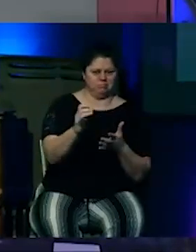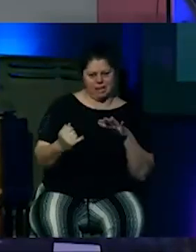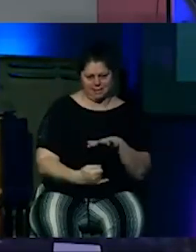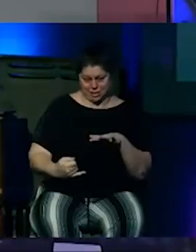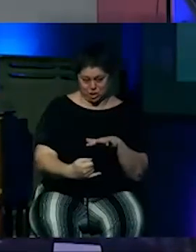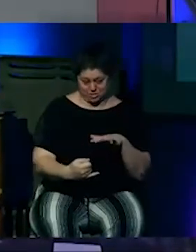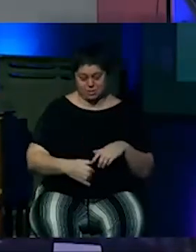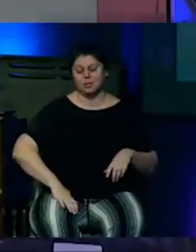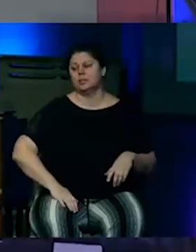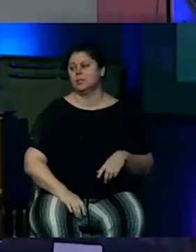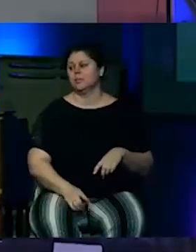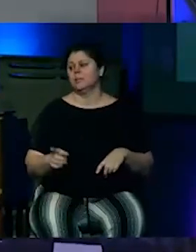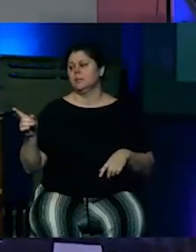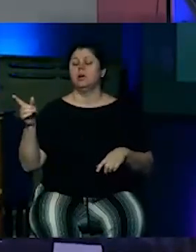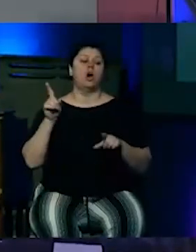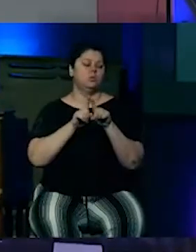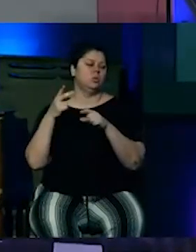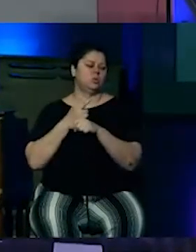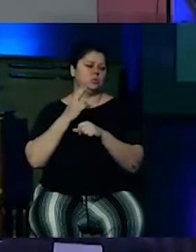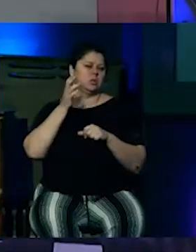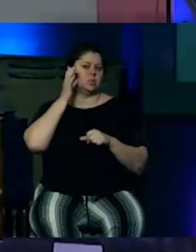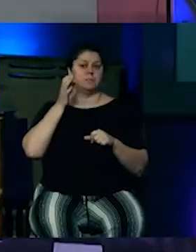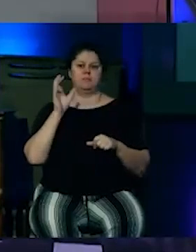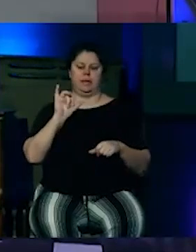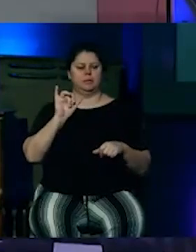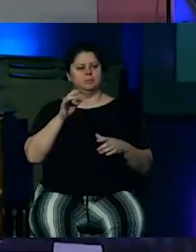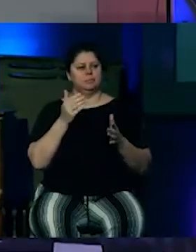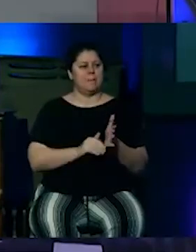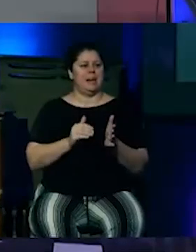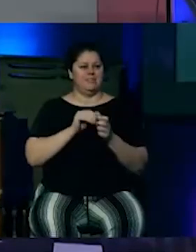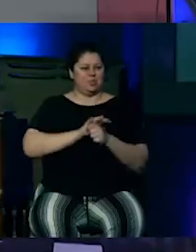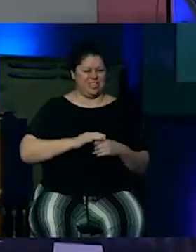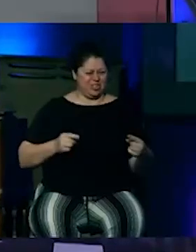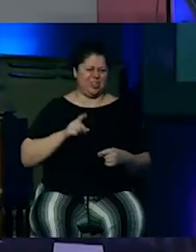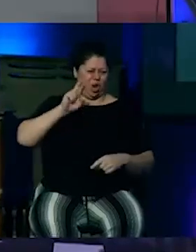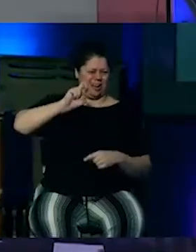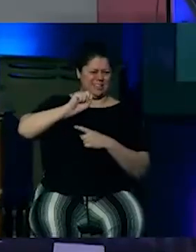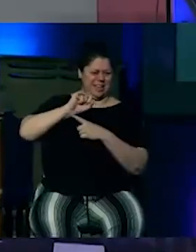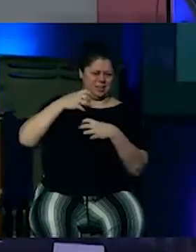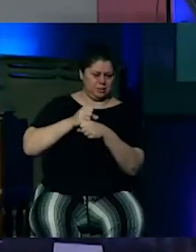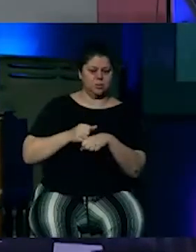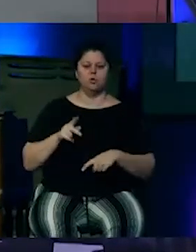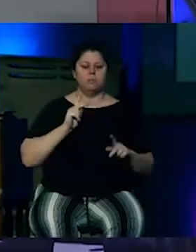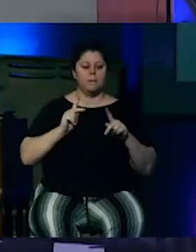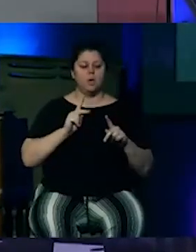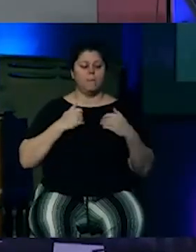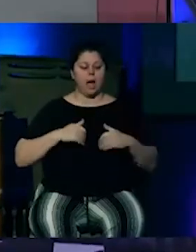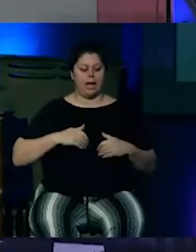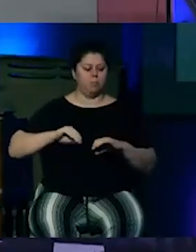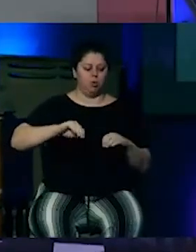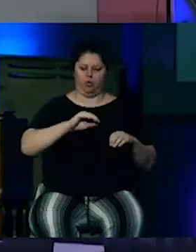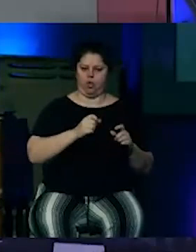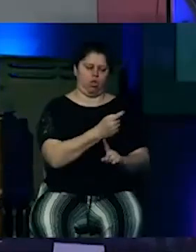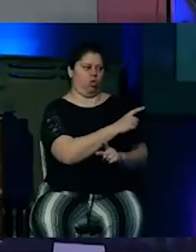love that Ahmed also used, the concept of repetitive stress injuries, RSIs. So she's like, people, like, they contort their bodies and they keep doing these